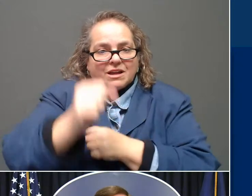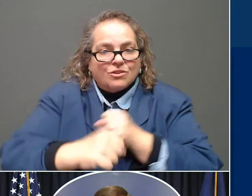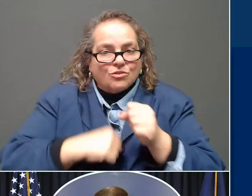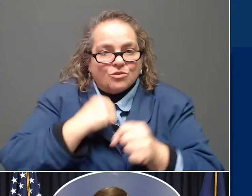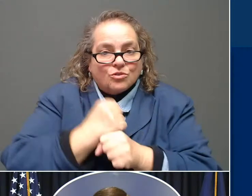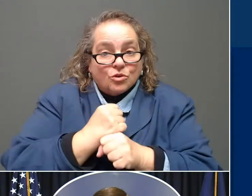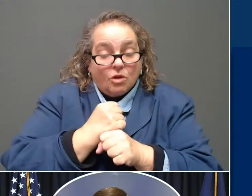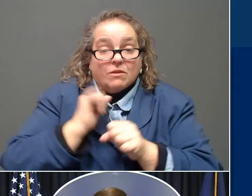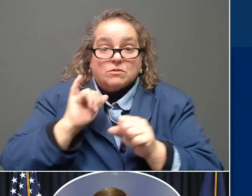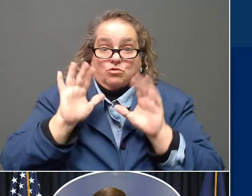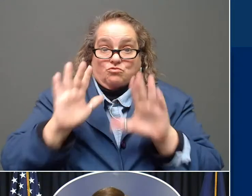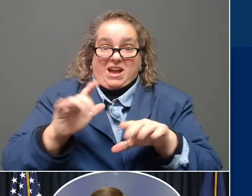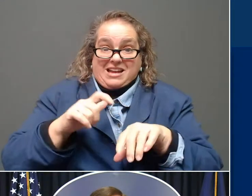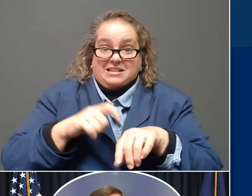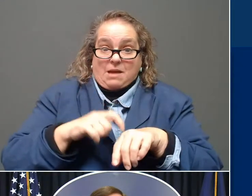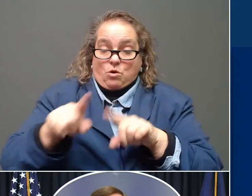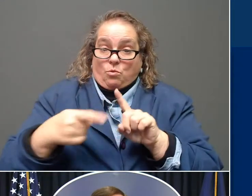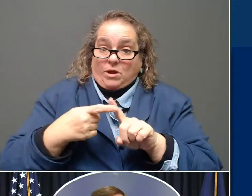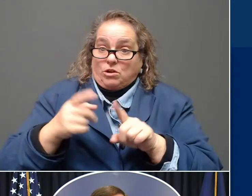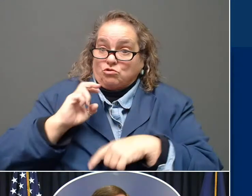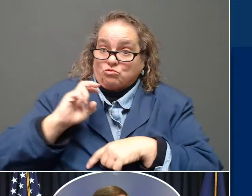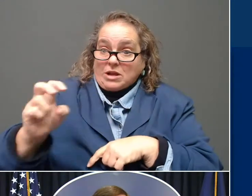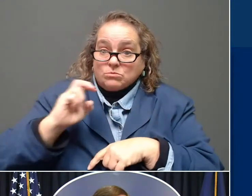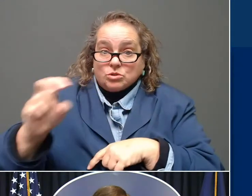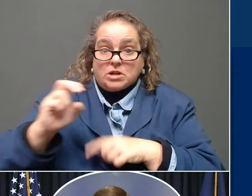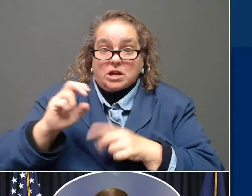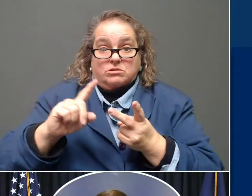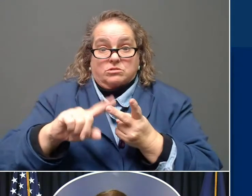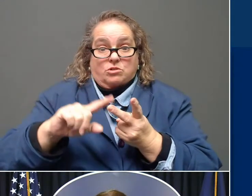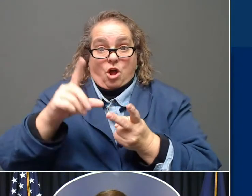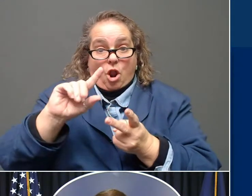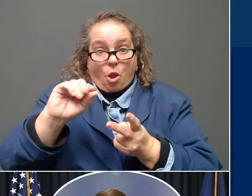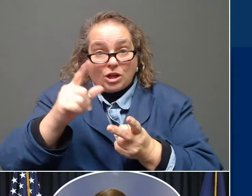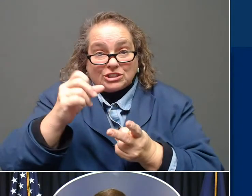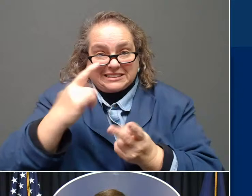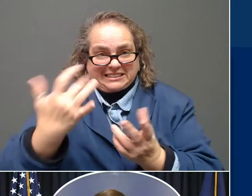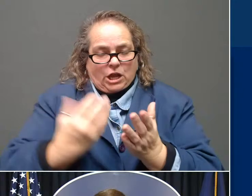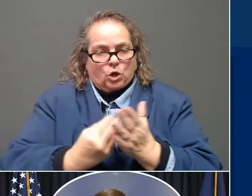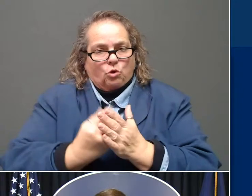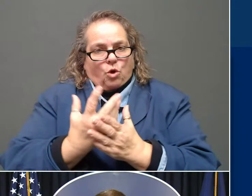and logistics industry is growing. We have seen its importance during